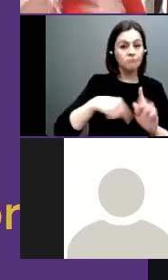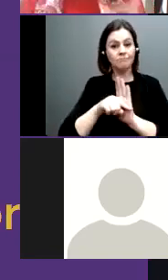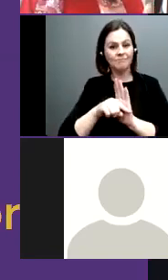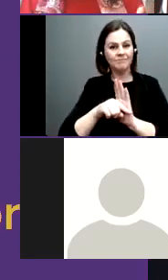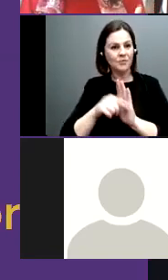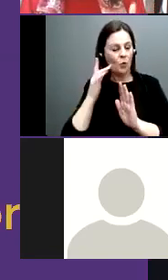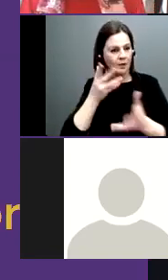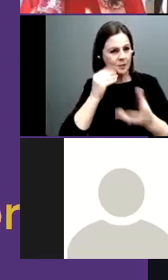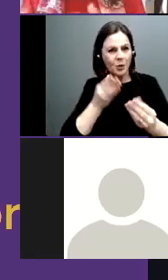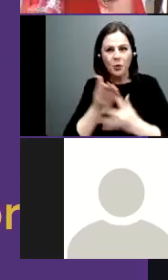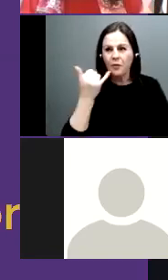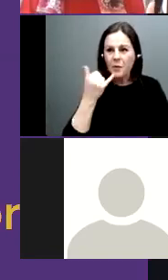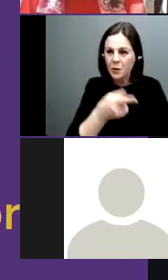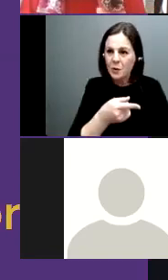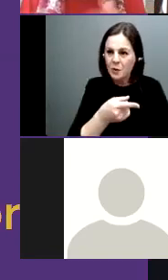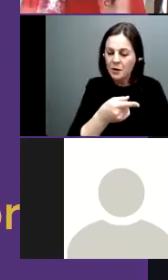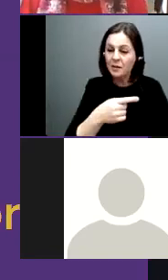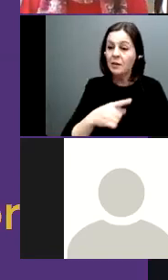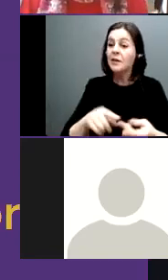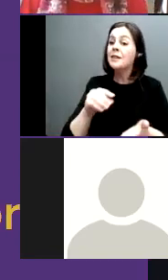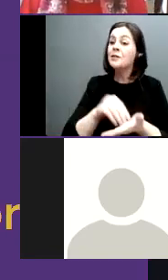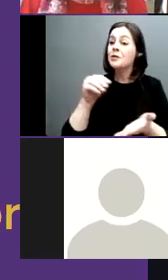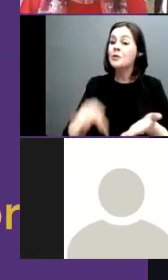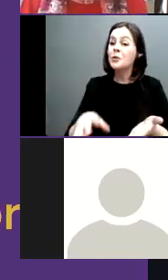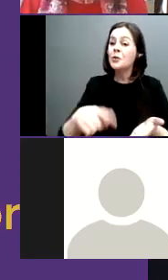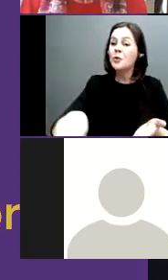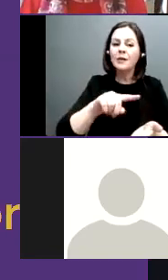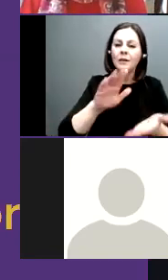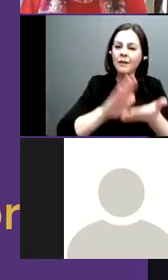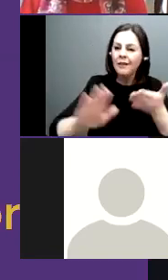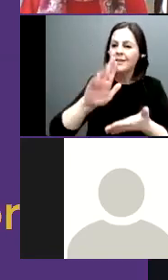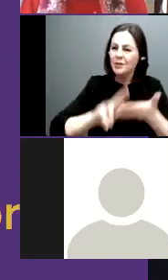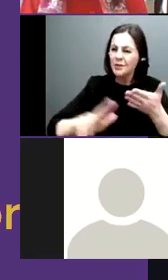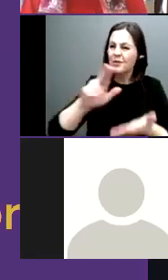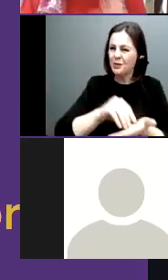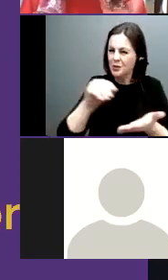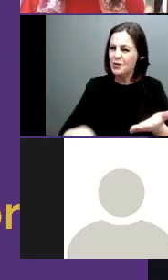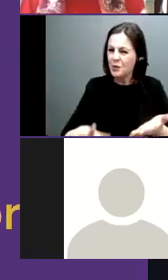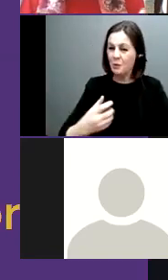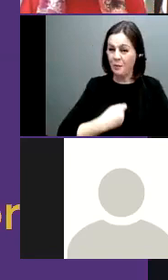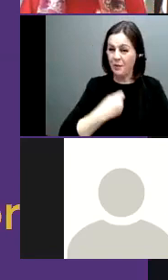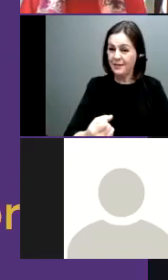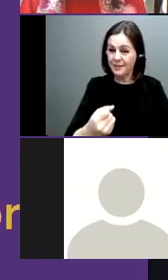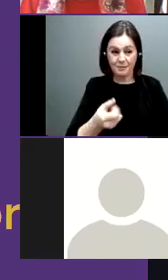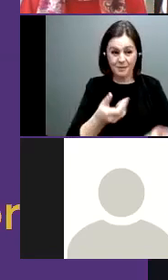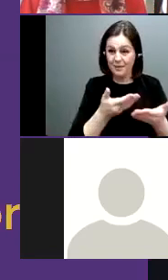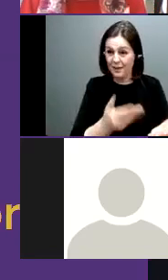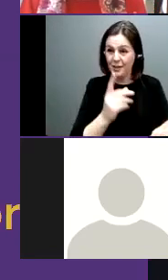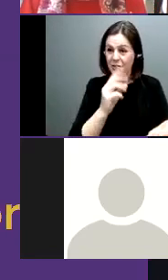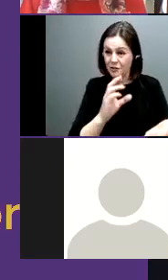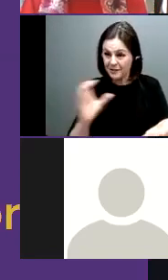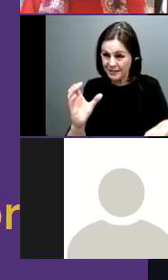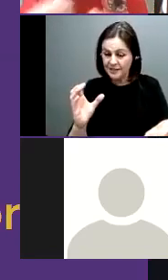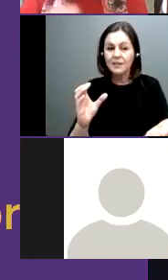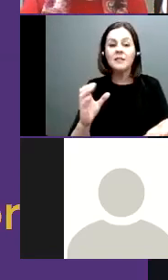The students that come in, we have placement practicum students that come in. We've also set up bi-weekly meetings for